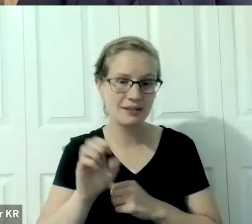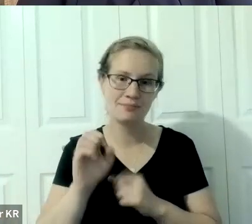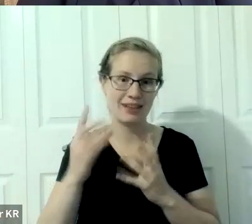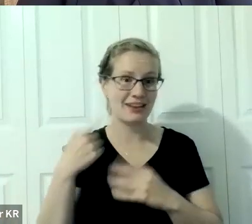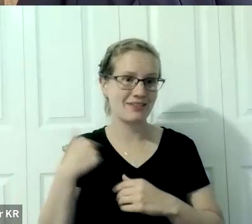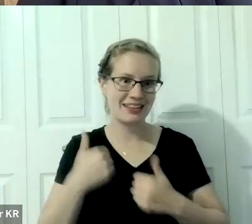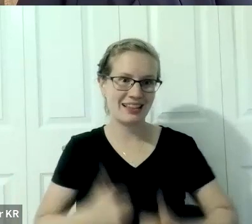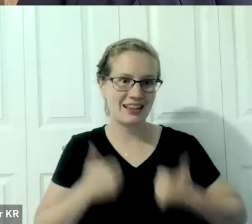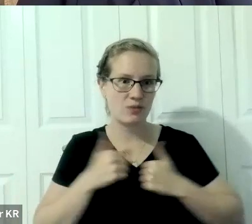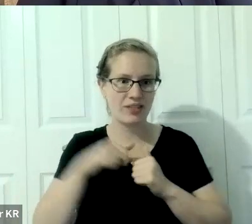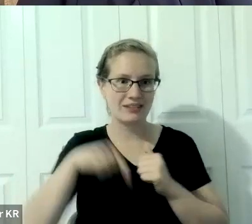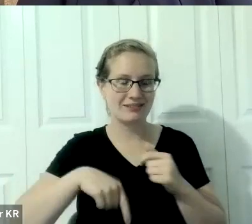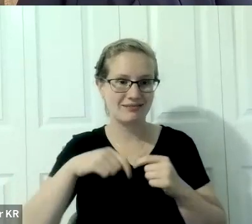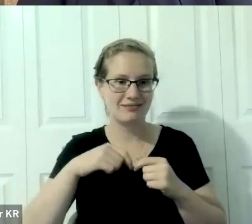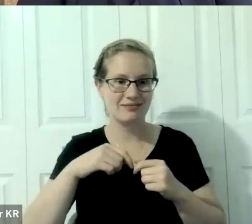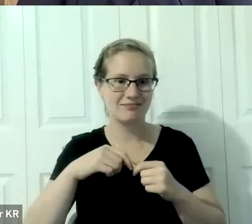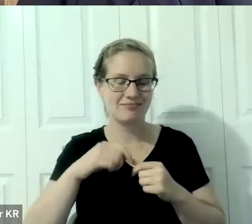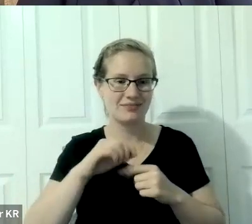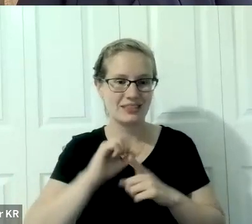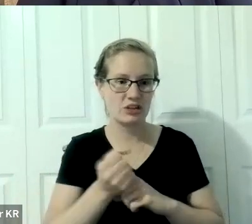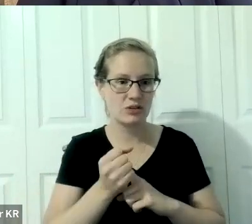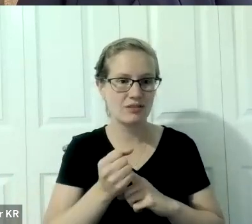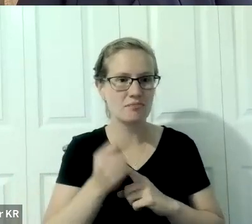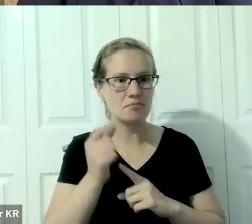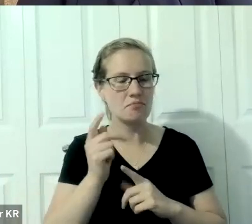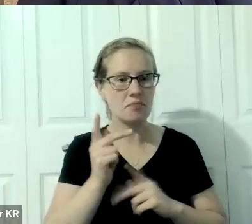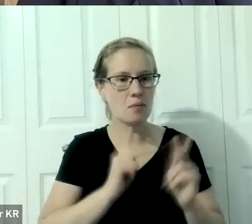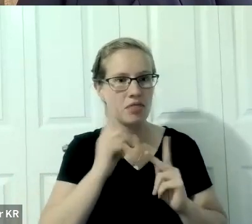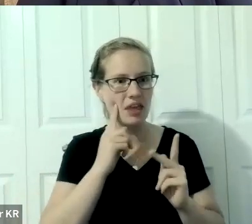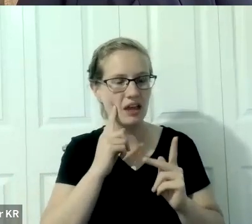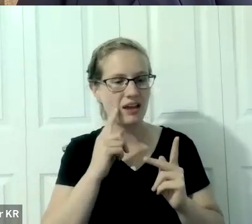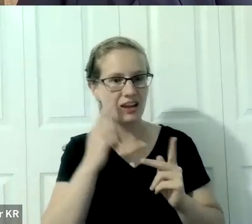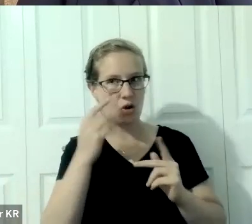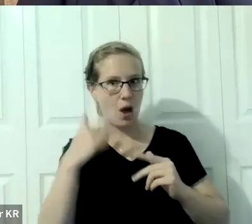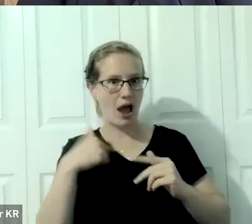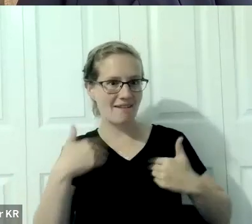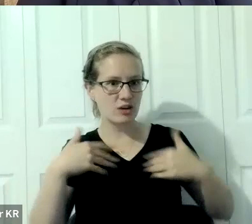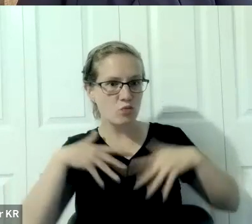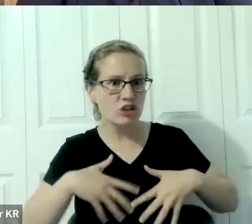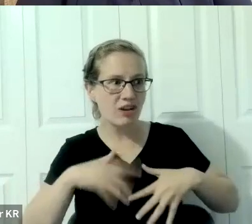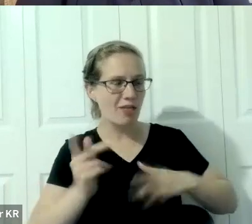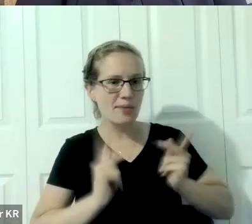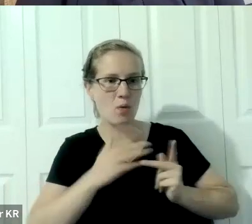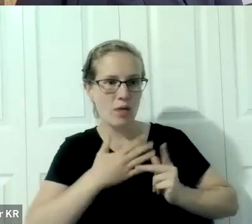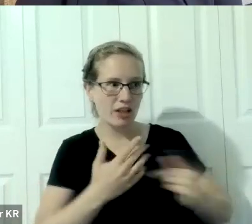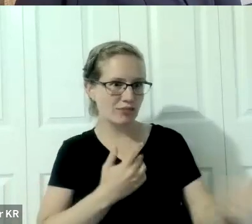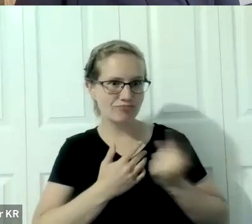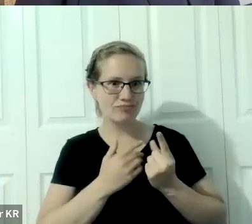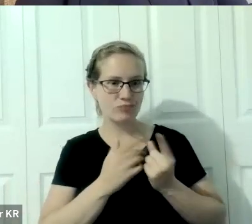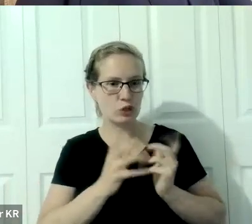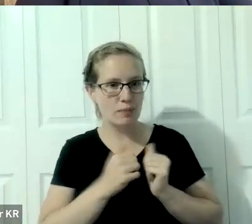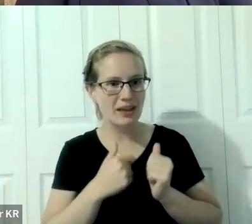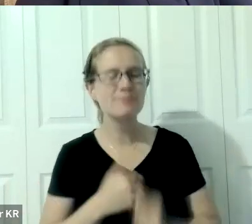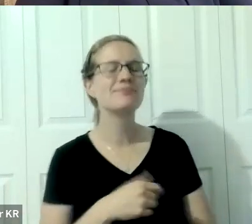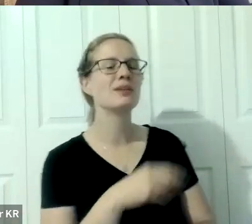that live with these conditions are considered more approachable by some people. I think what I found is a